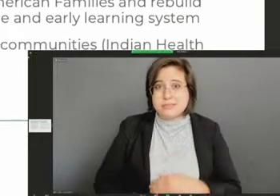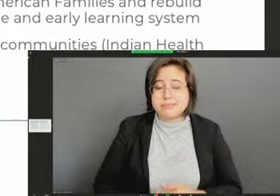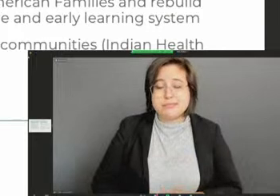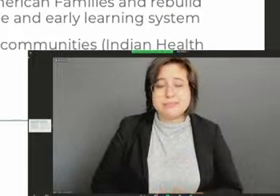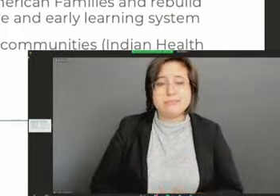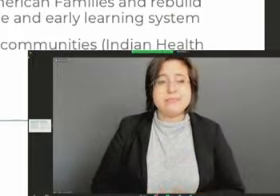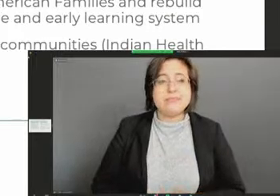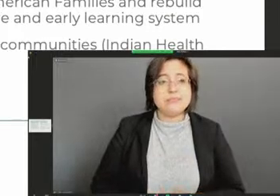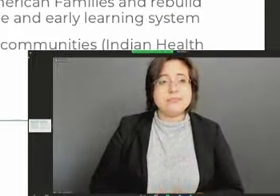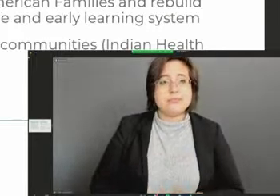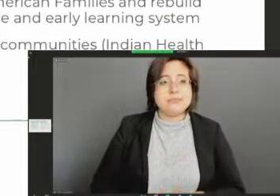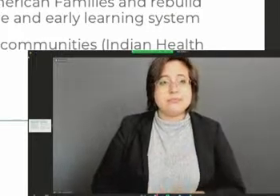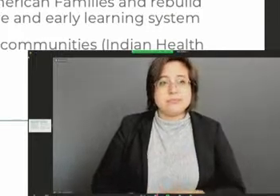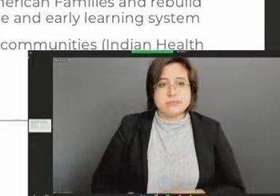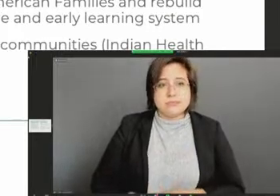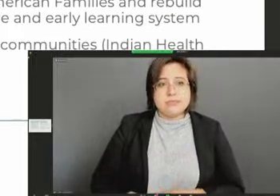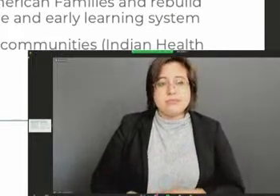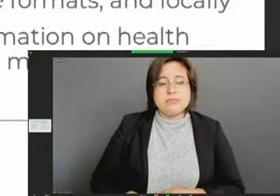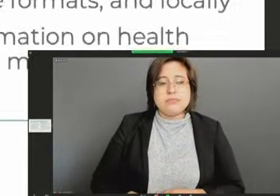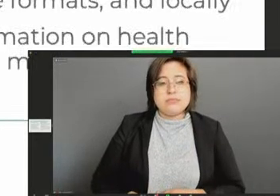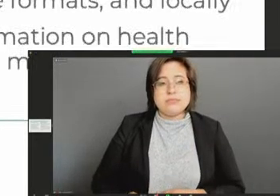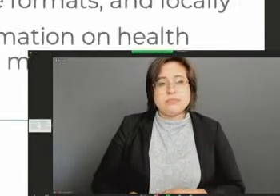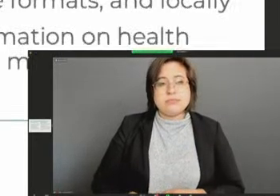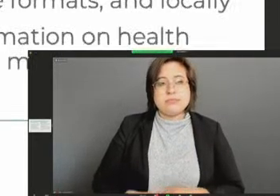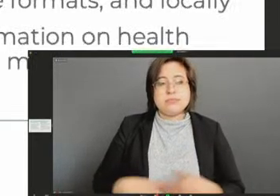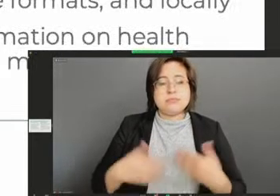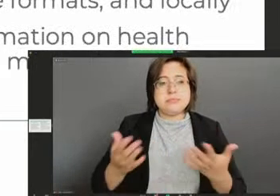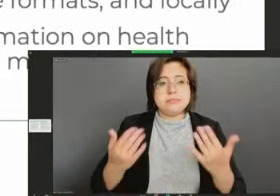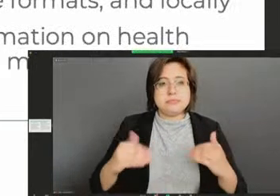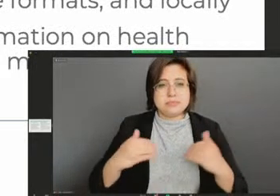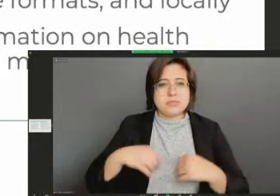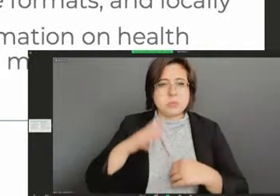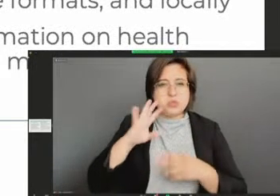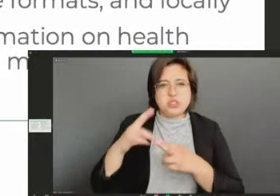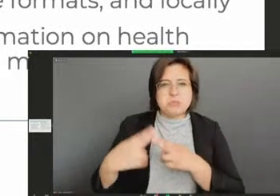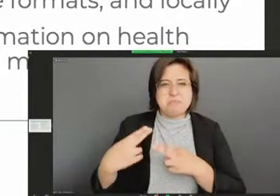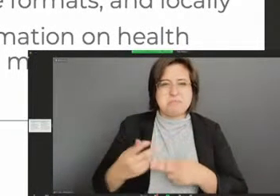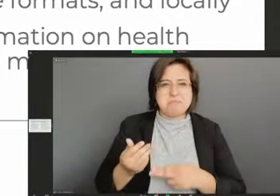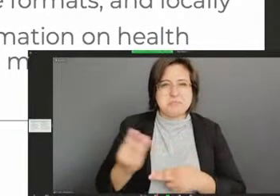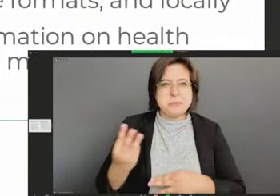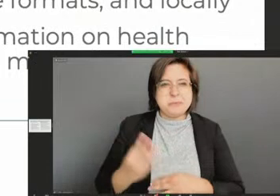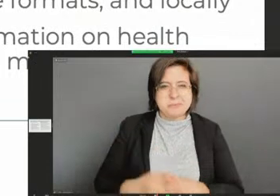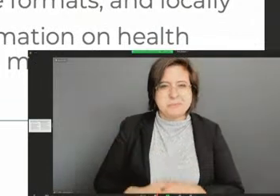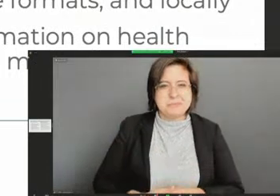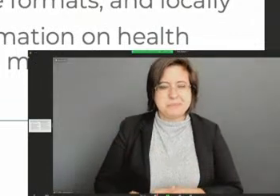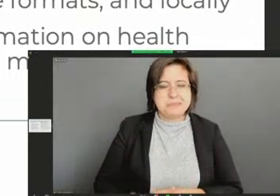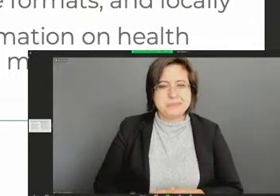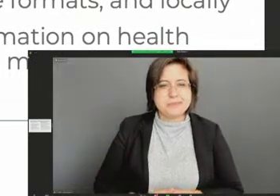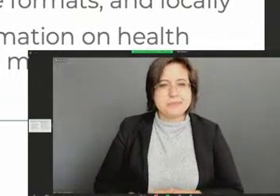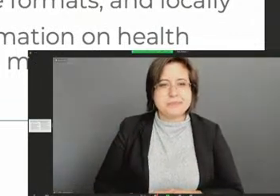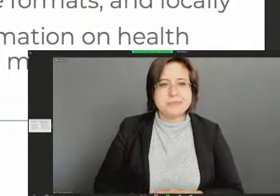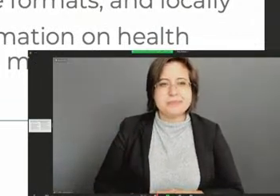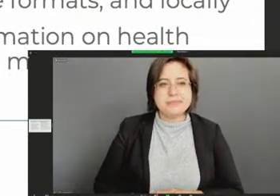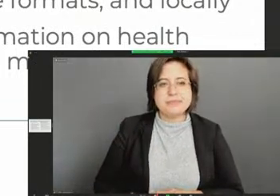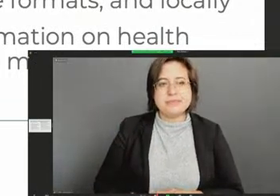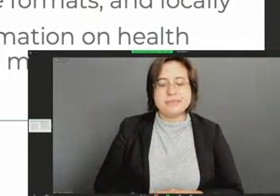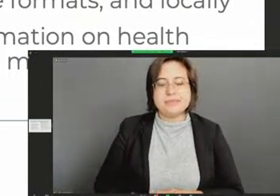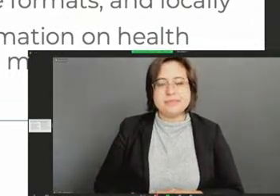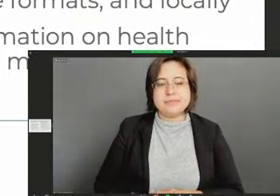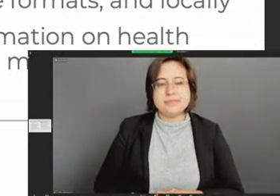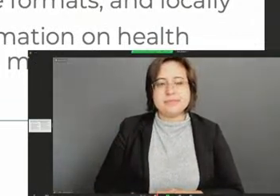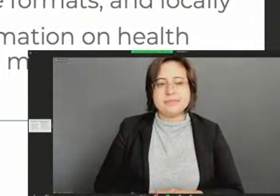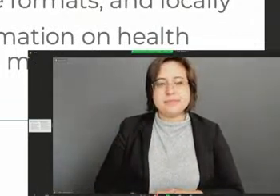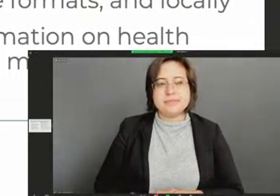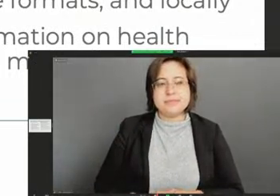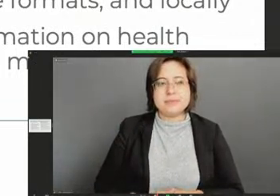we move into the next themes that I will just highlight for people that are listening. And that is,